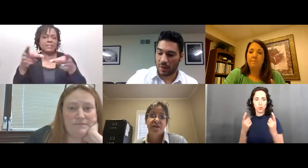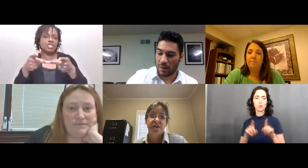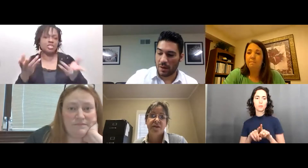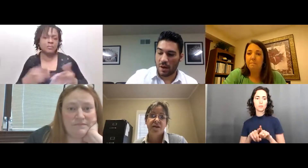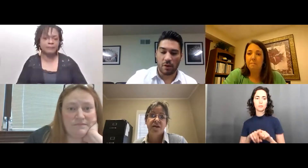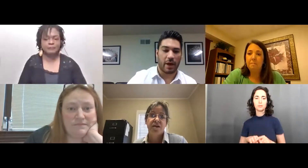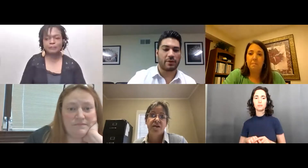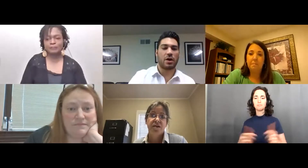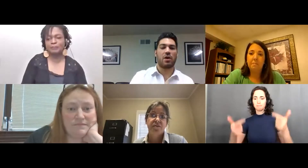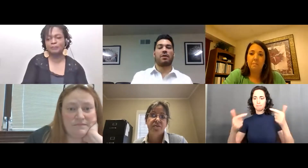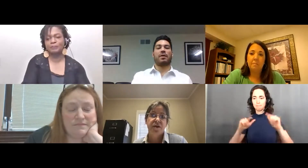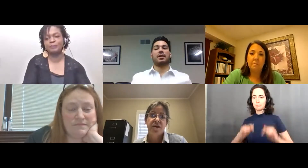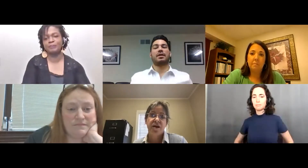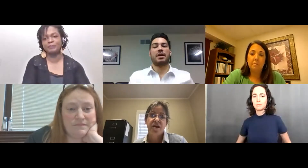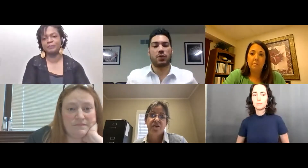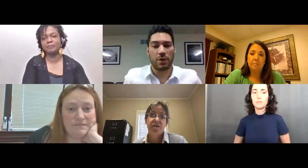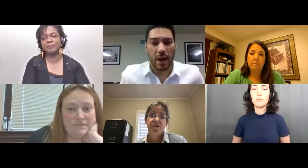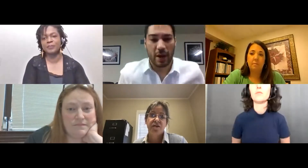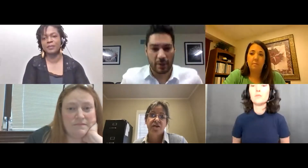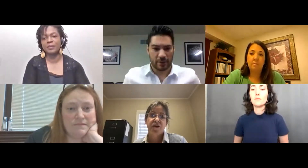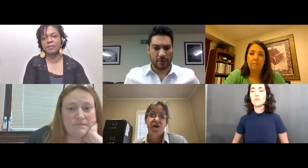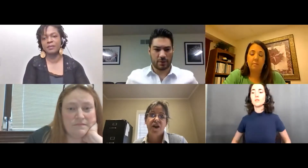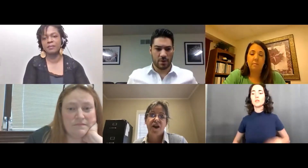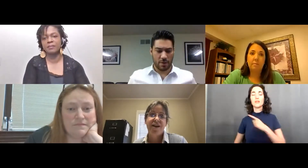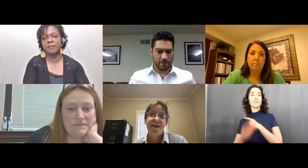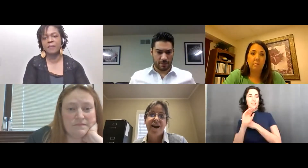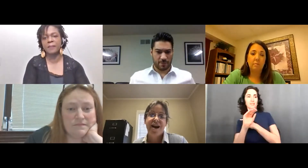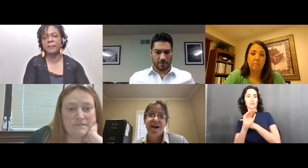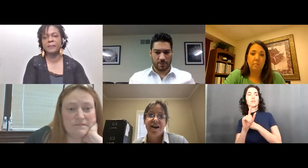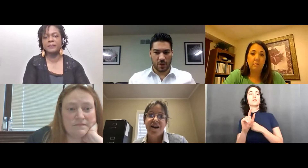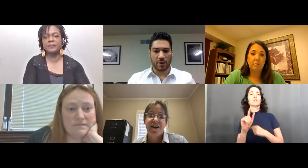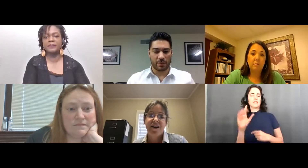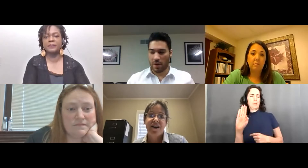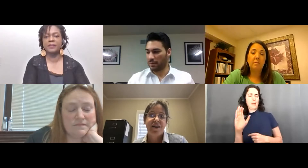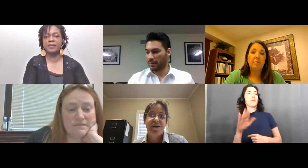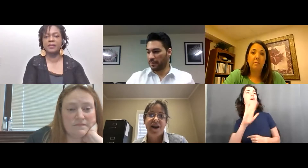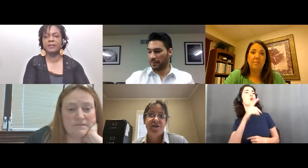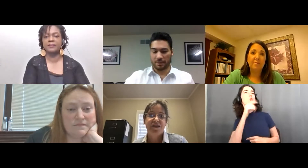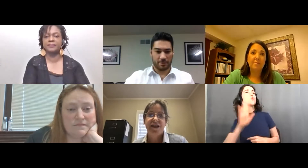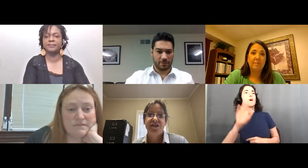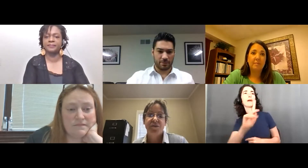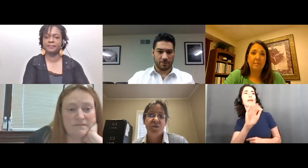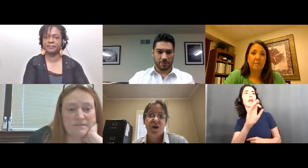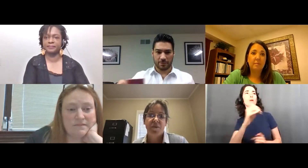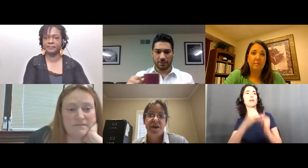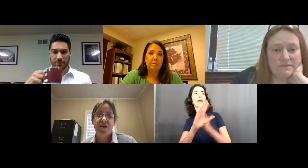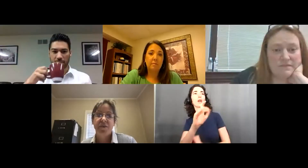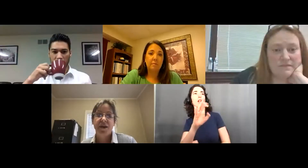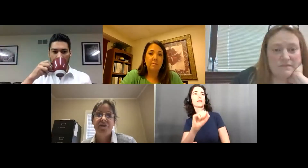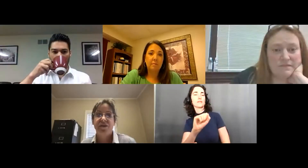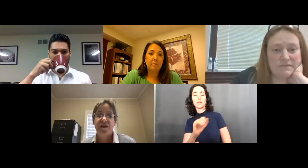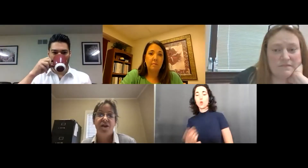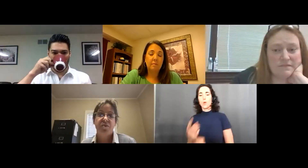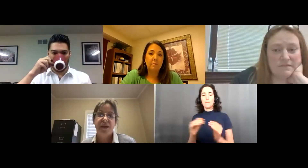Same. Okay, so I think that's Karen Collins has her hand raised. Okay, go ahead. Hi, Chris. I just have one more comment.